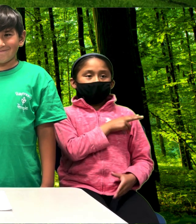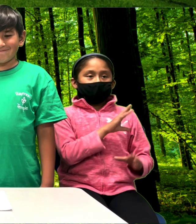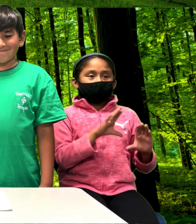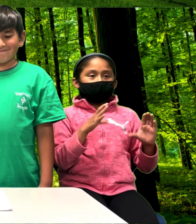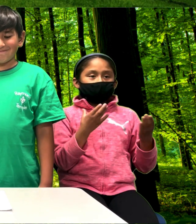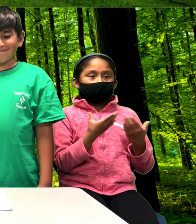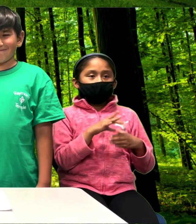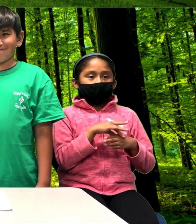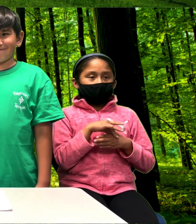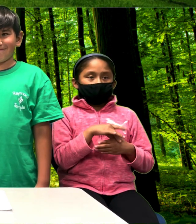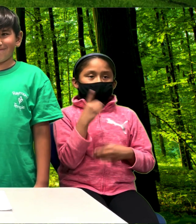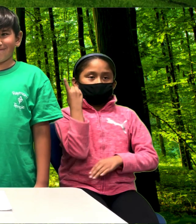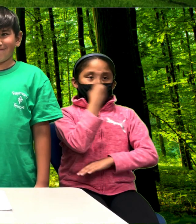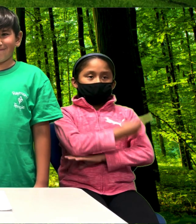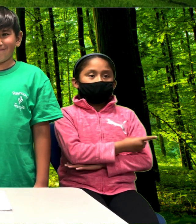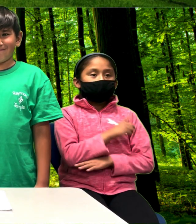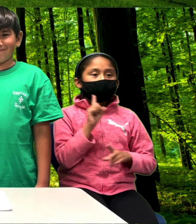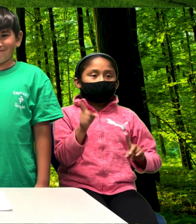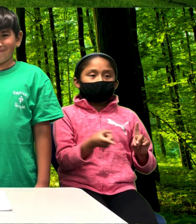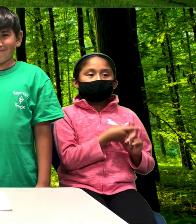was originated